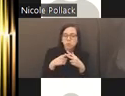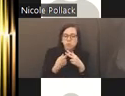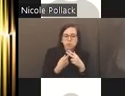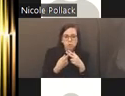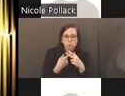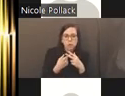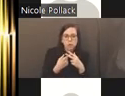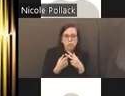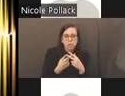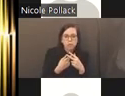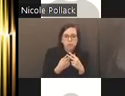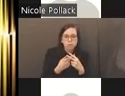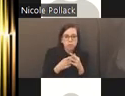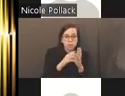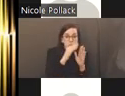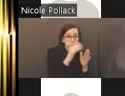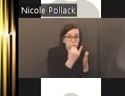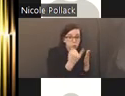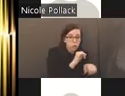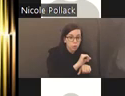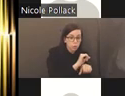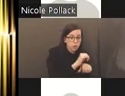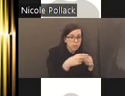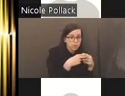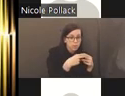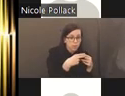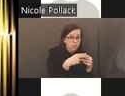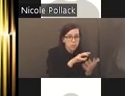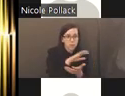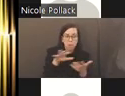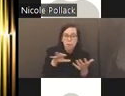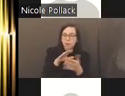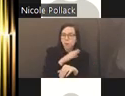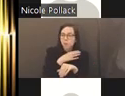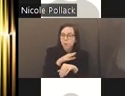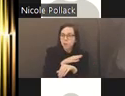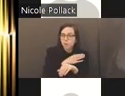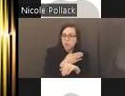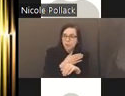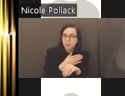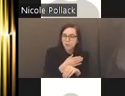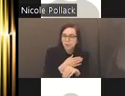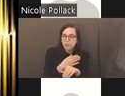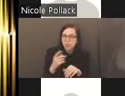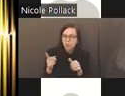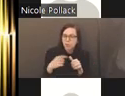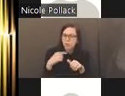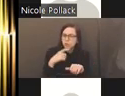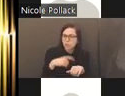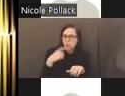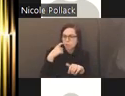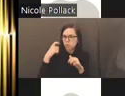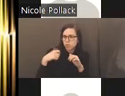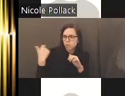of this student artwork and the slideshow with the music soundtrack. We did that for the first time last